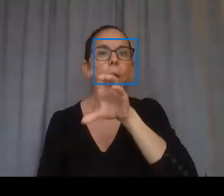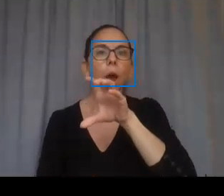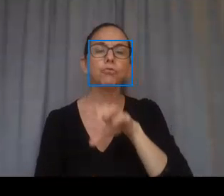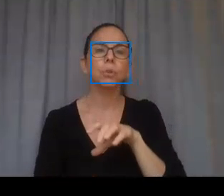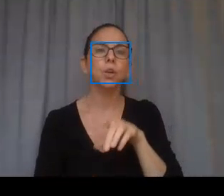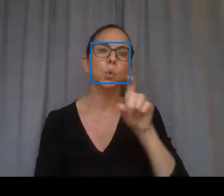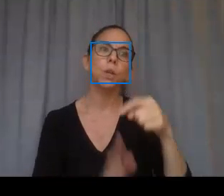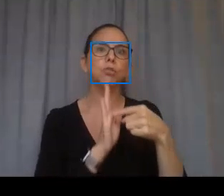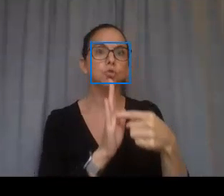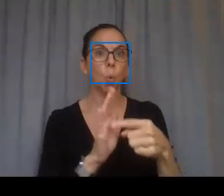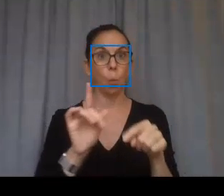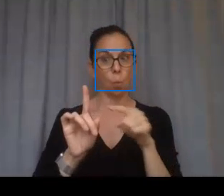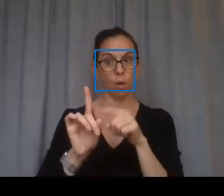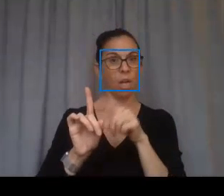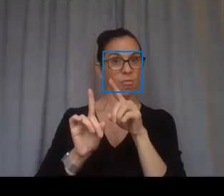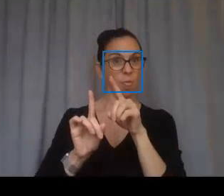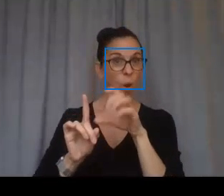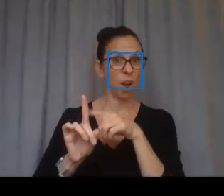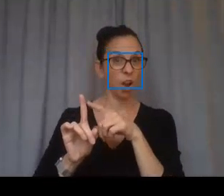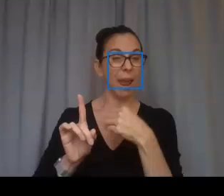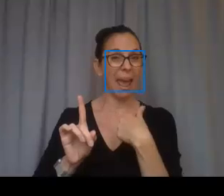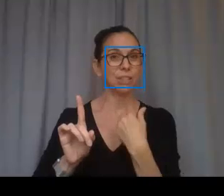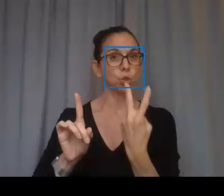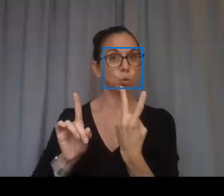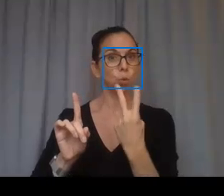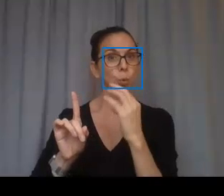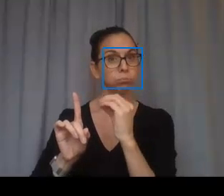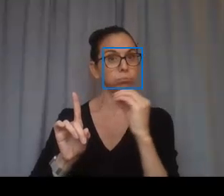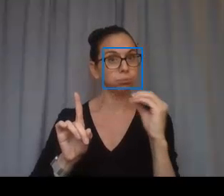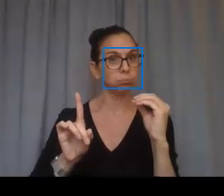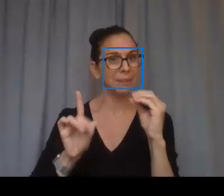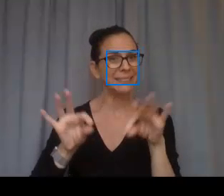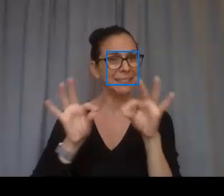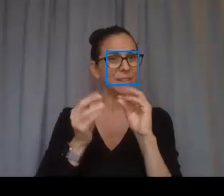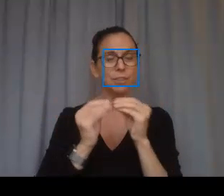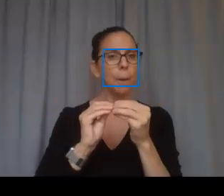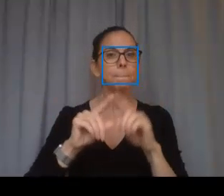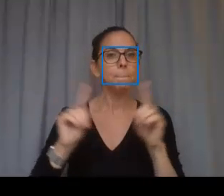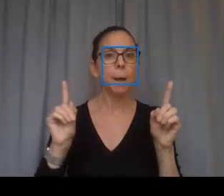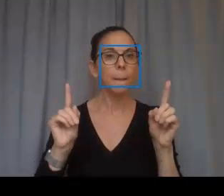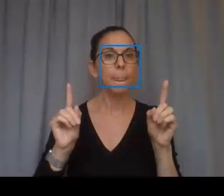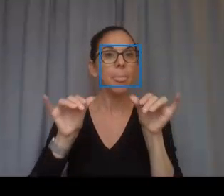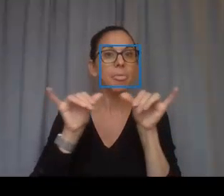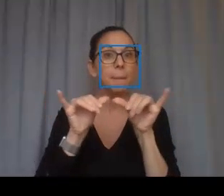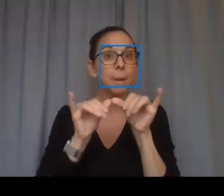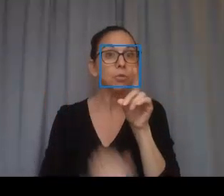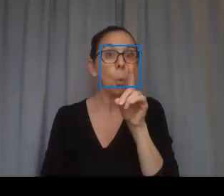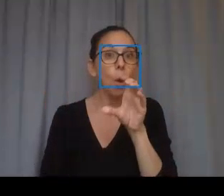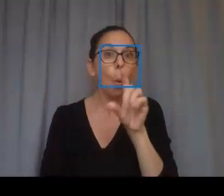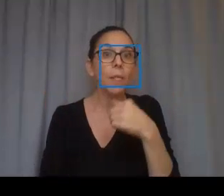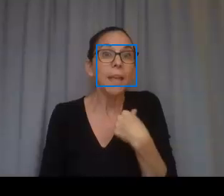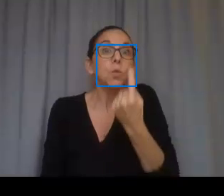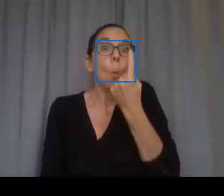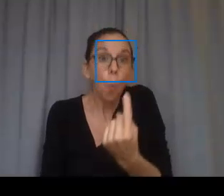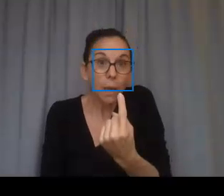and you need to show that that 100 has 2 significant digits. Well, the problem is the measurement 100 only has